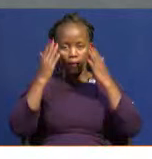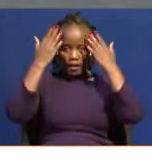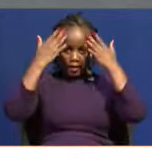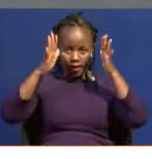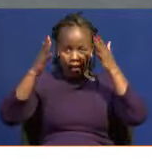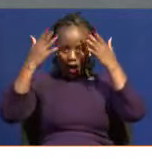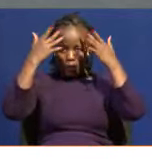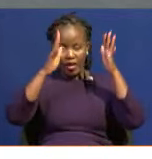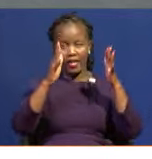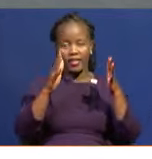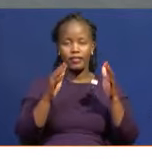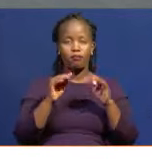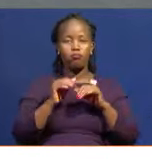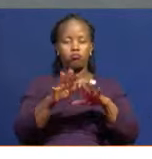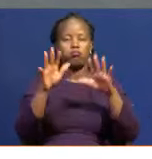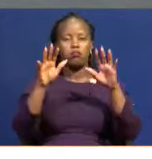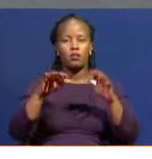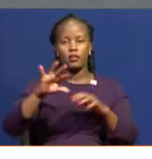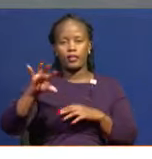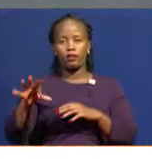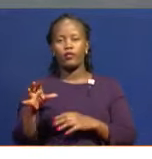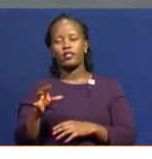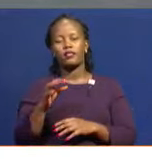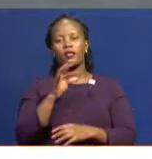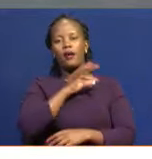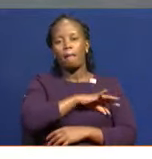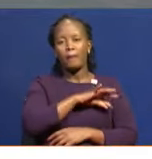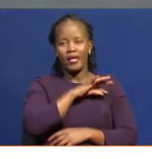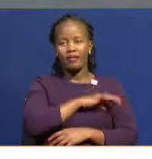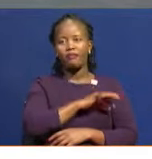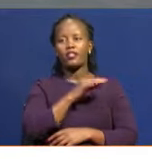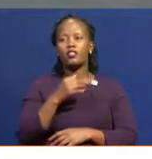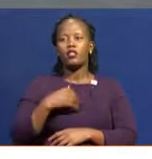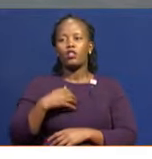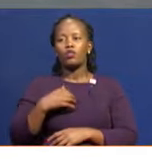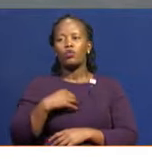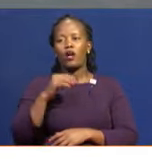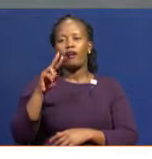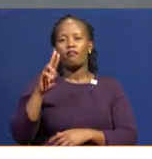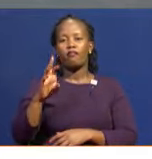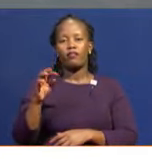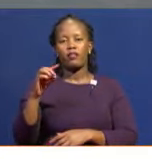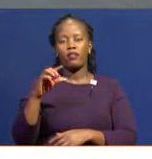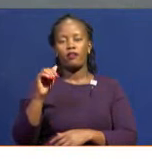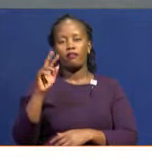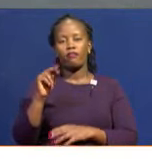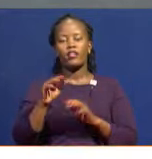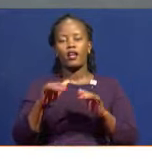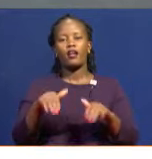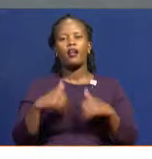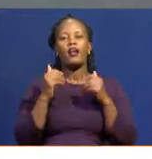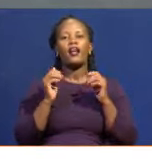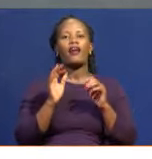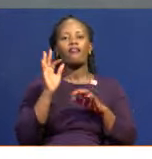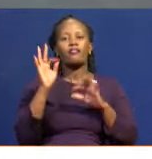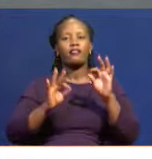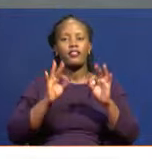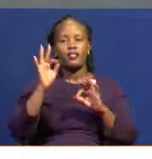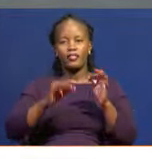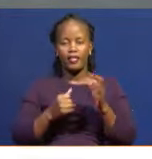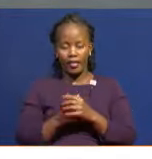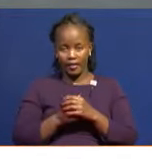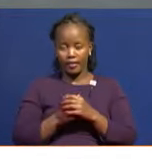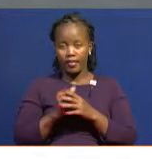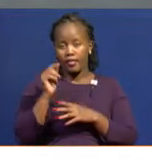the county, aims to raise awareness on the benefits of vegan lifestyle. This call was made during the celebration to mark the Vegan